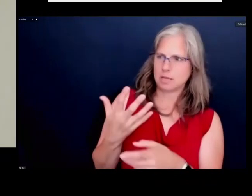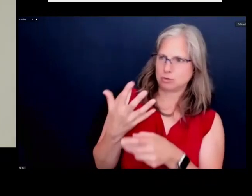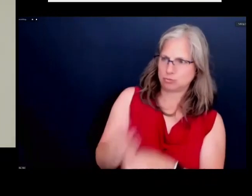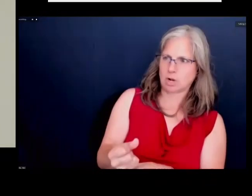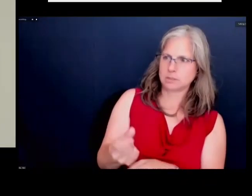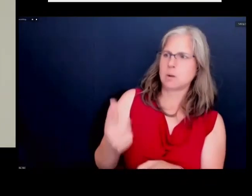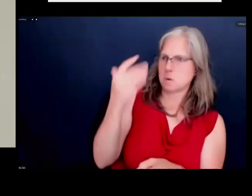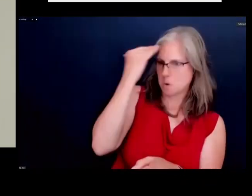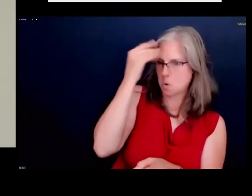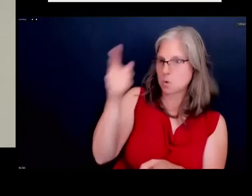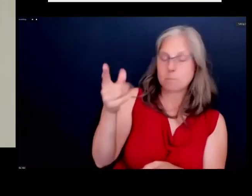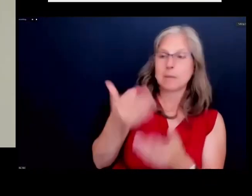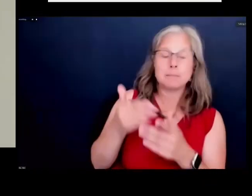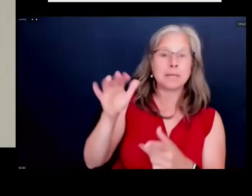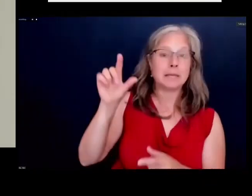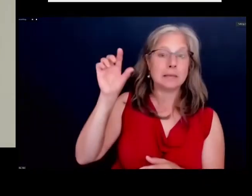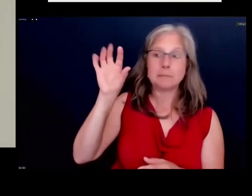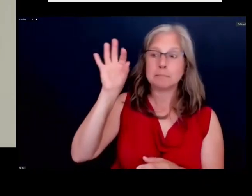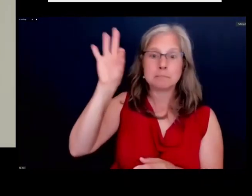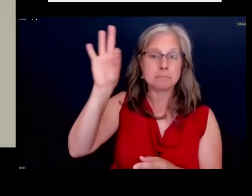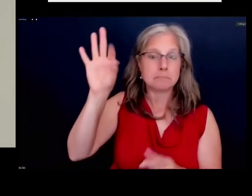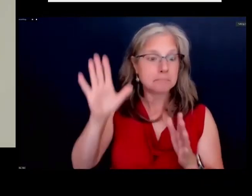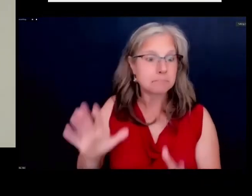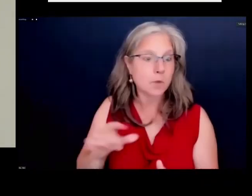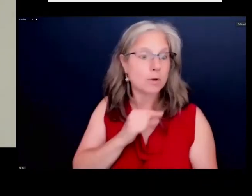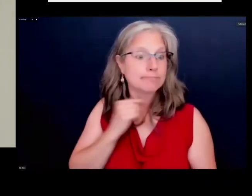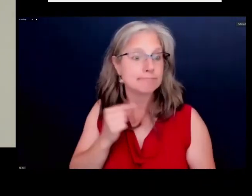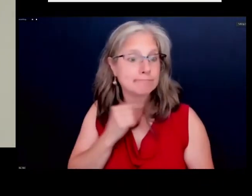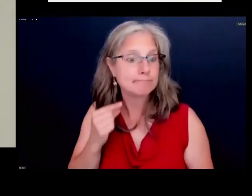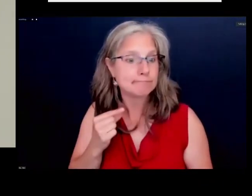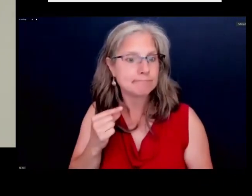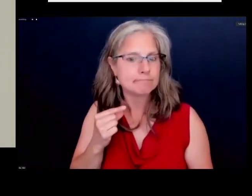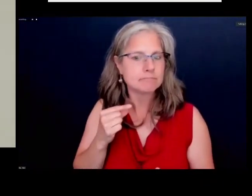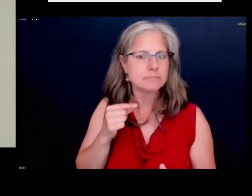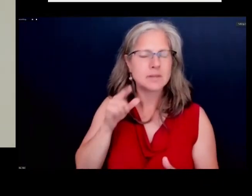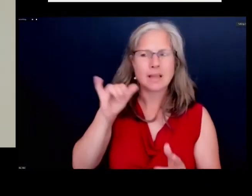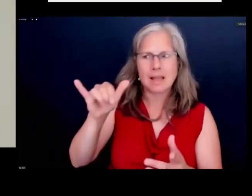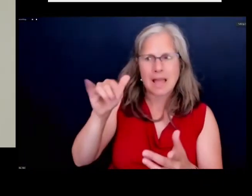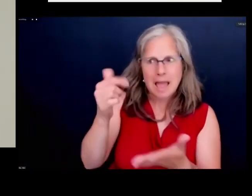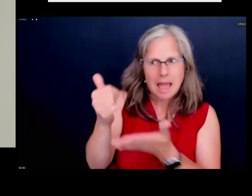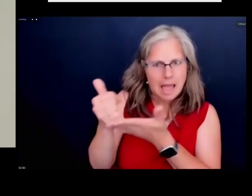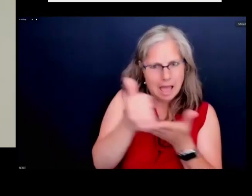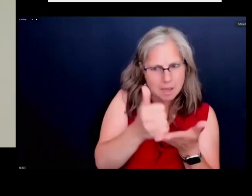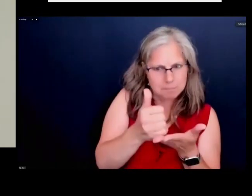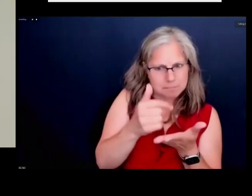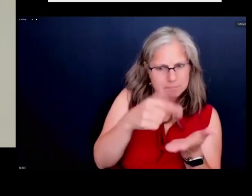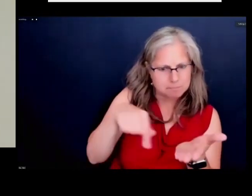they know and trust, maybe their pastor, to help them